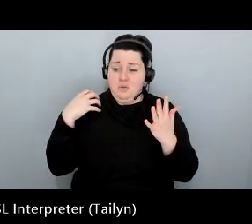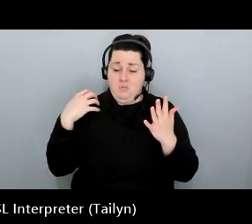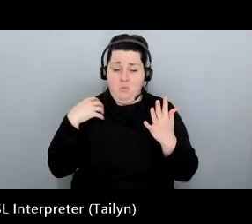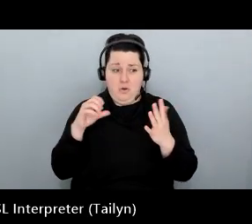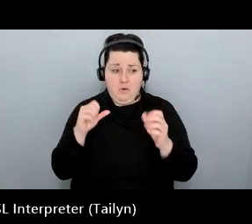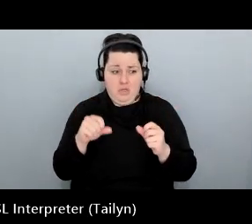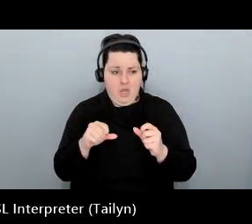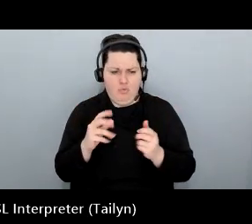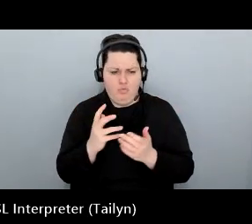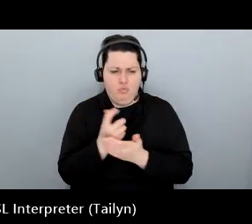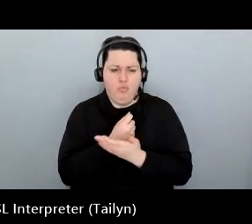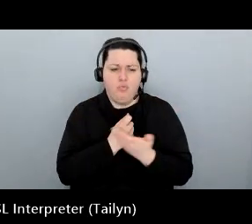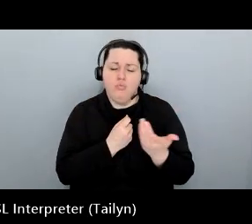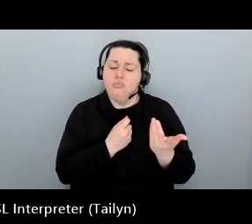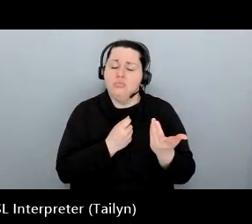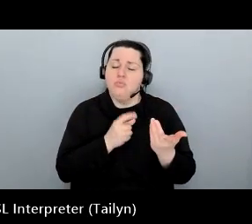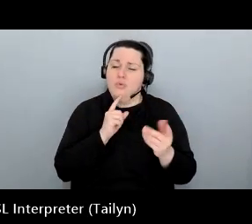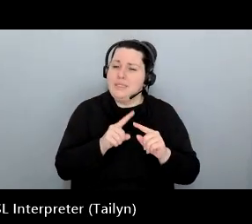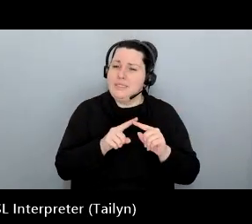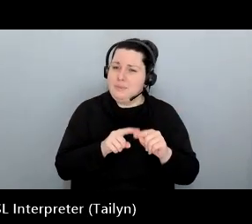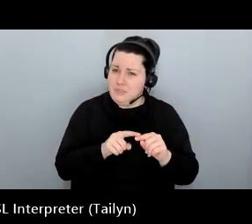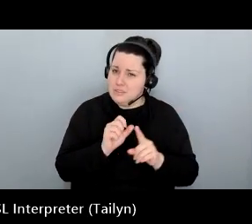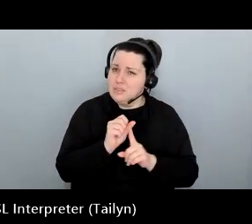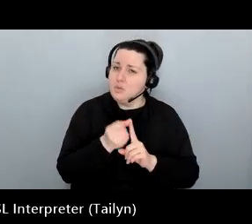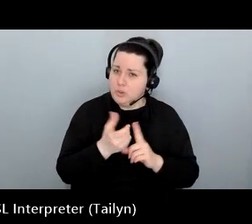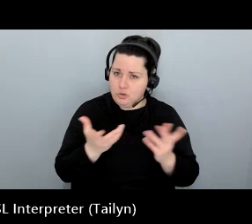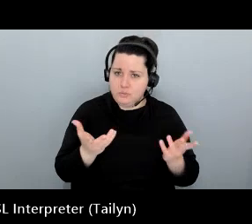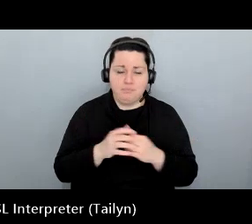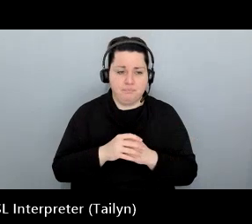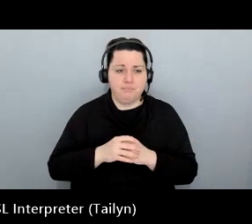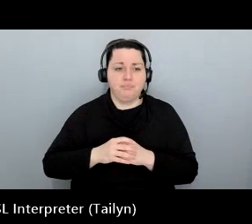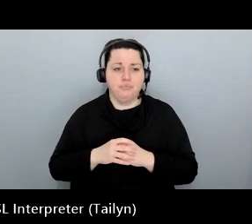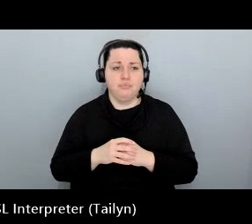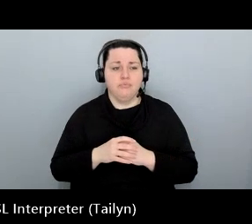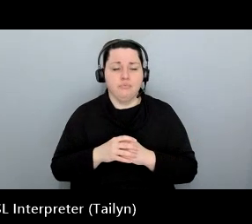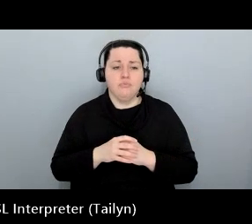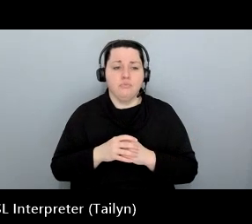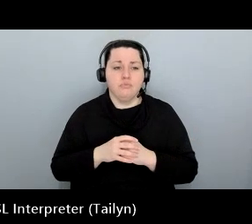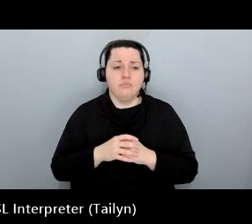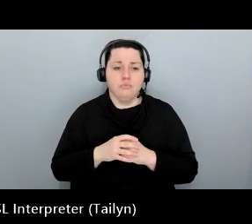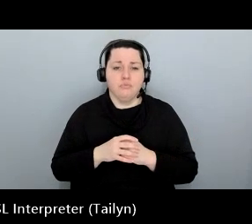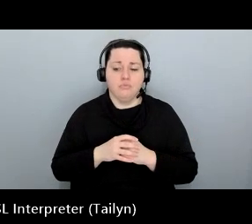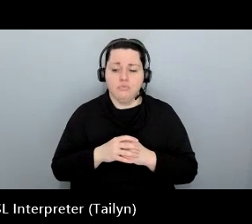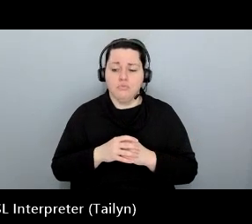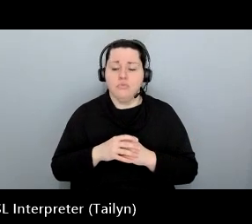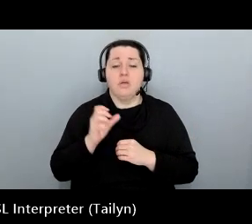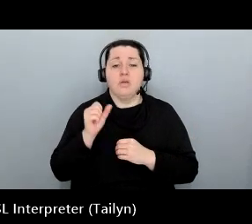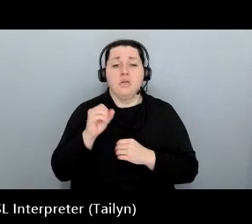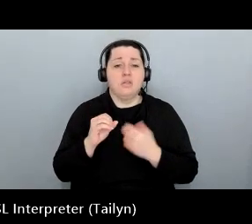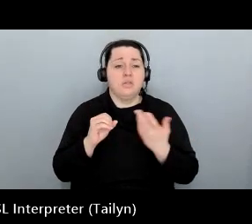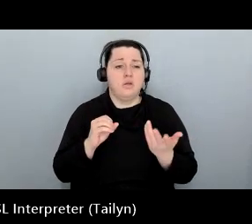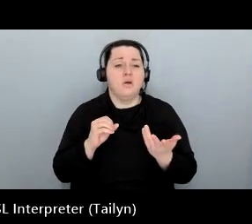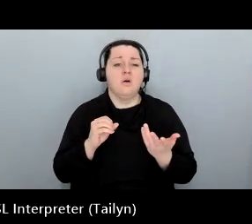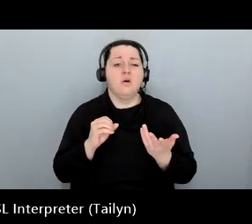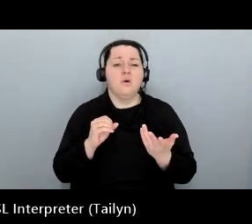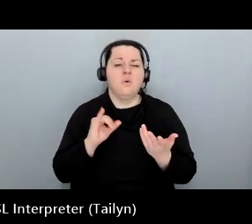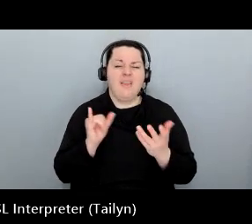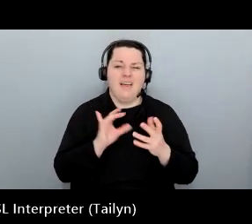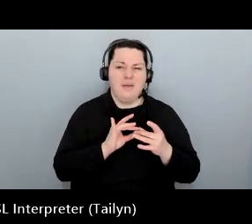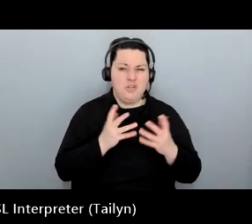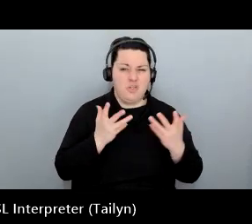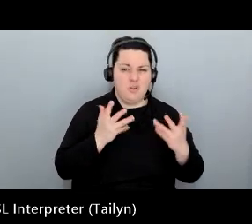depending on, what the nature of the situation is. Right. So as mentioned at the beginning,